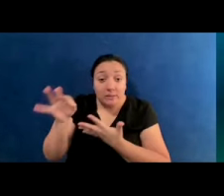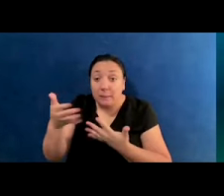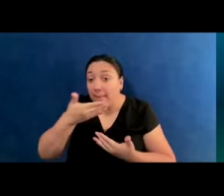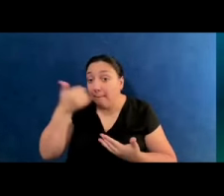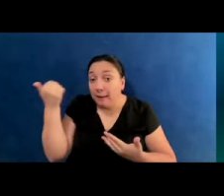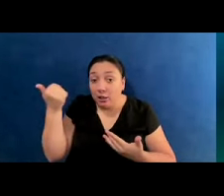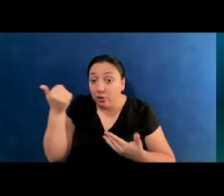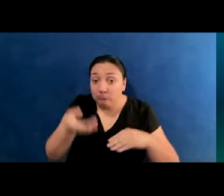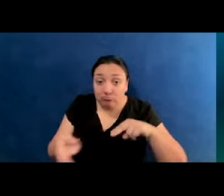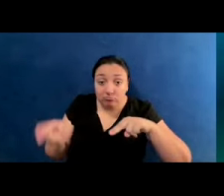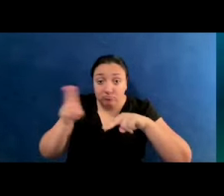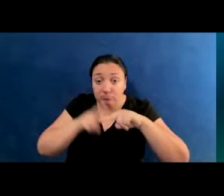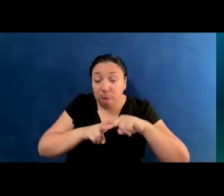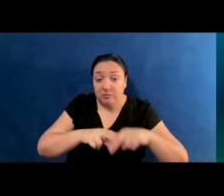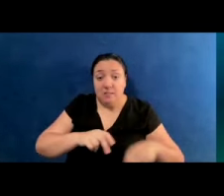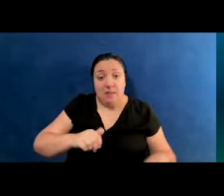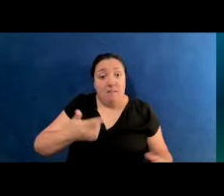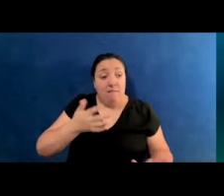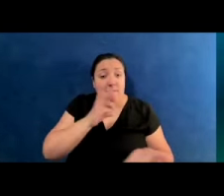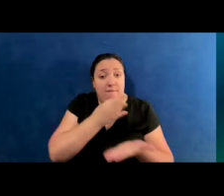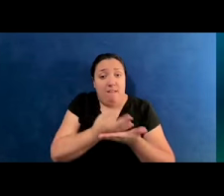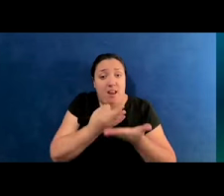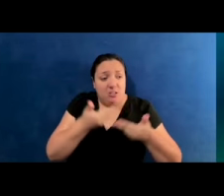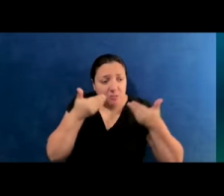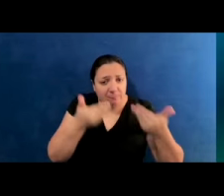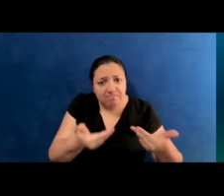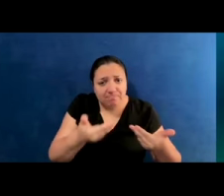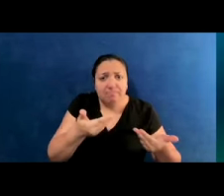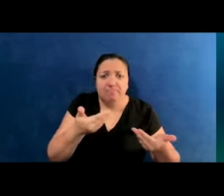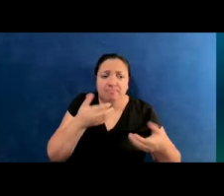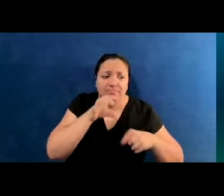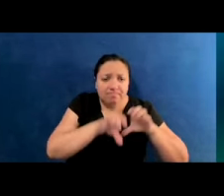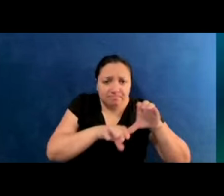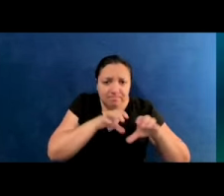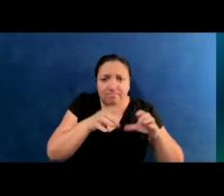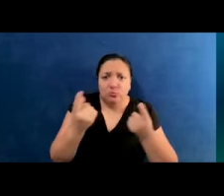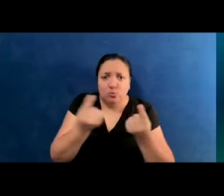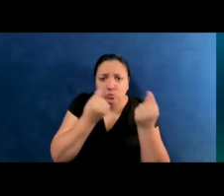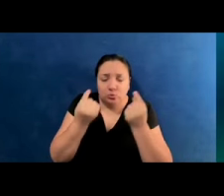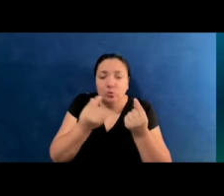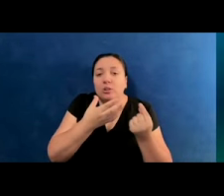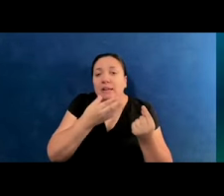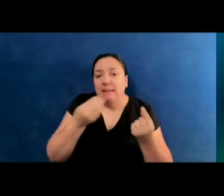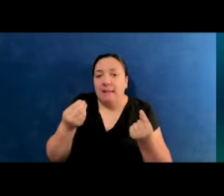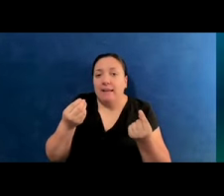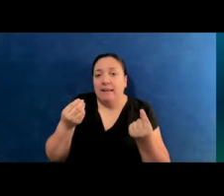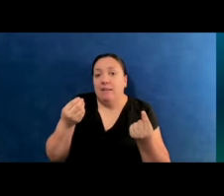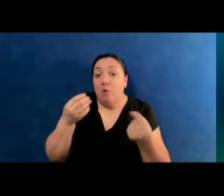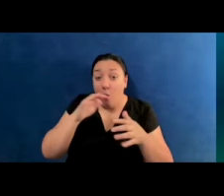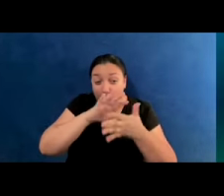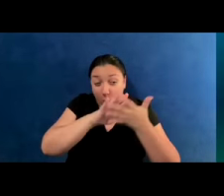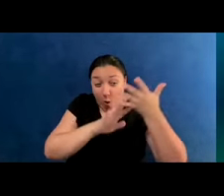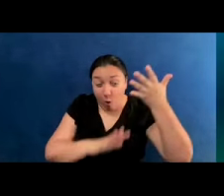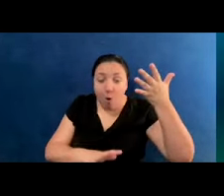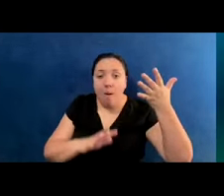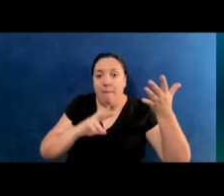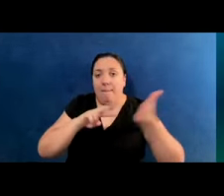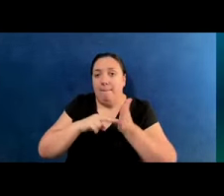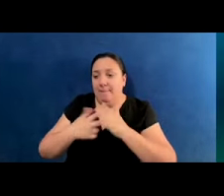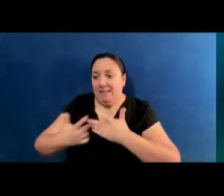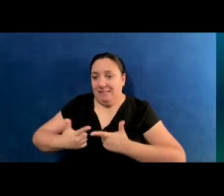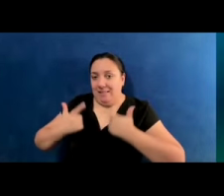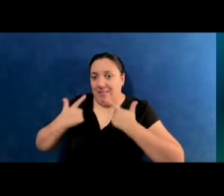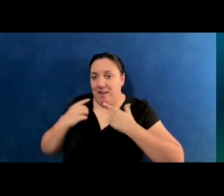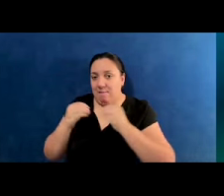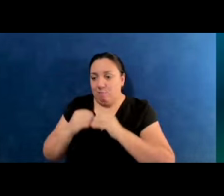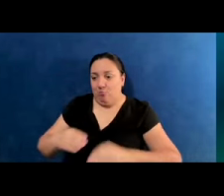and increased self-determination. And all of these outcomes in turn are associated with improved life